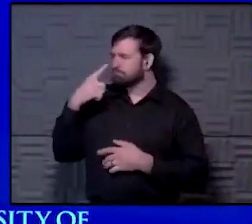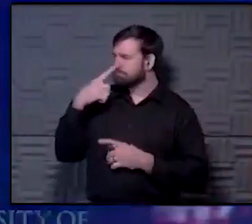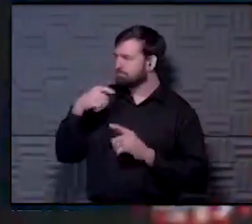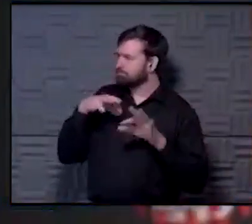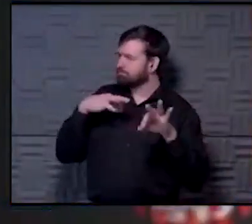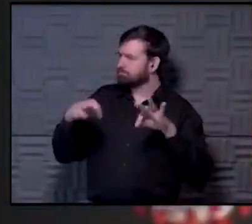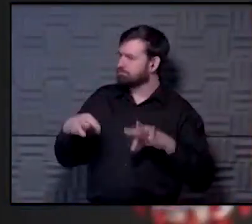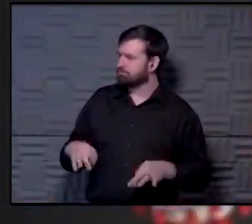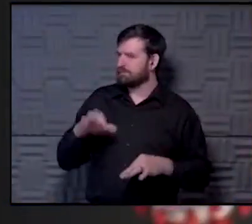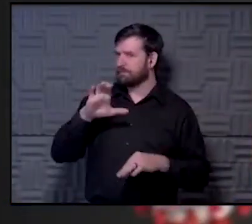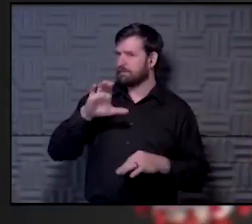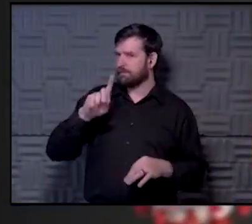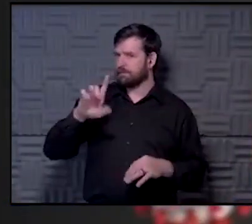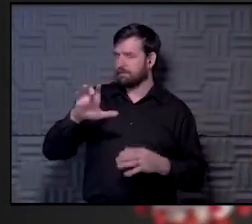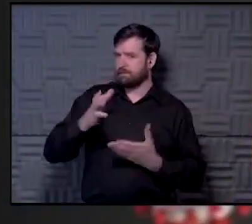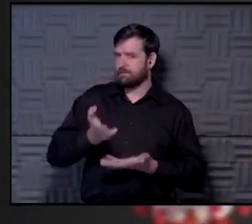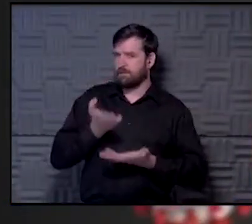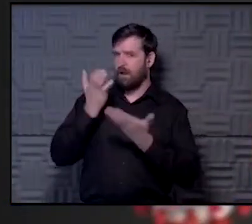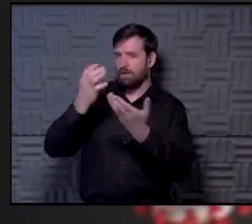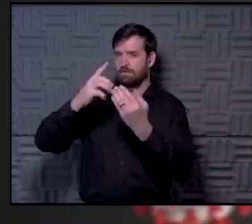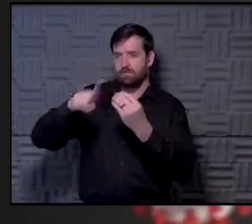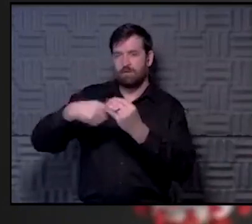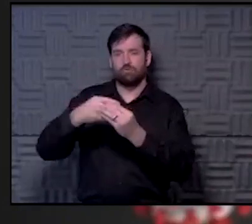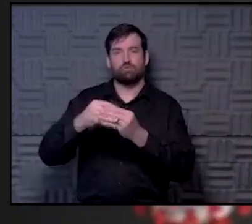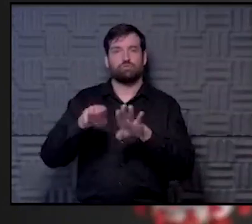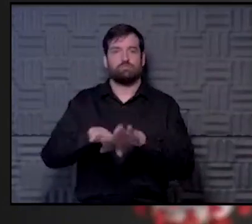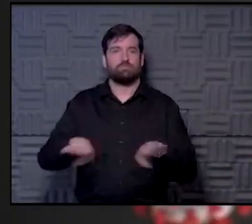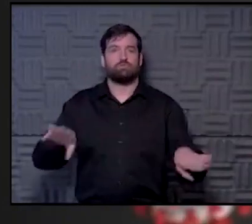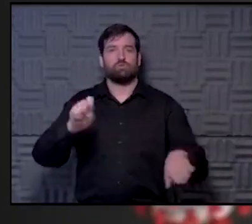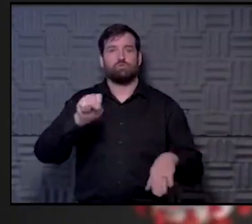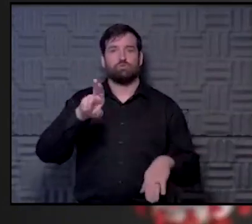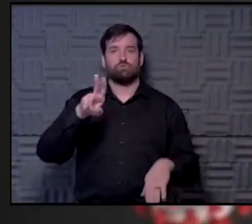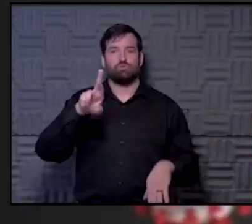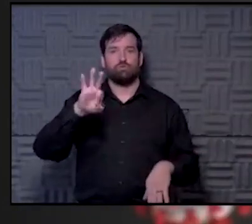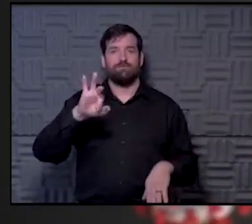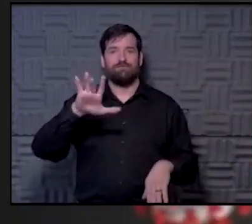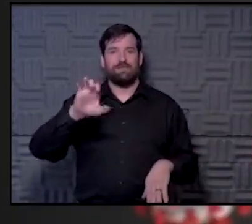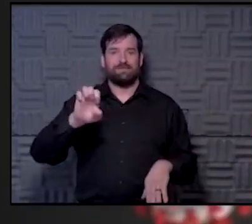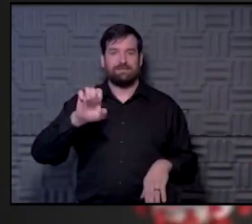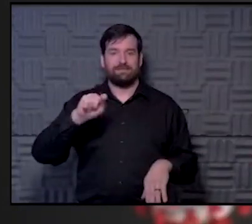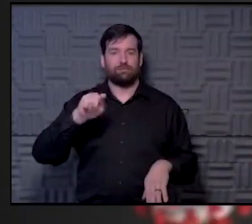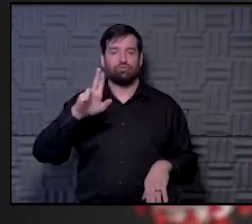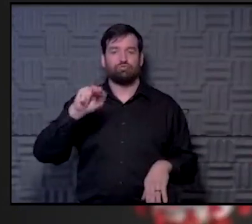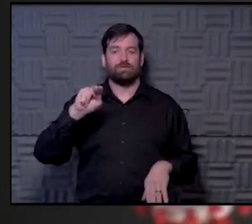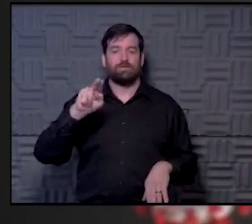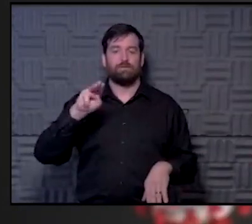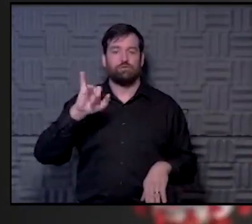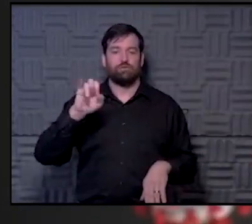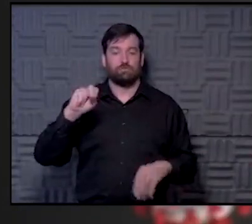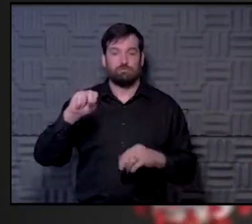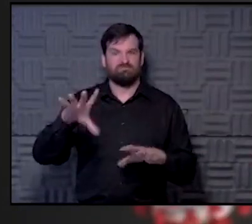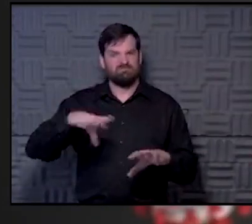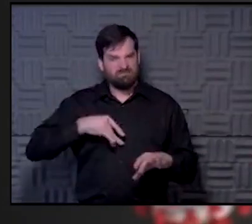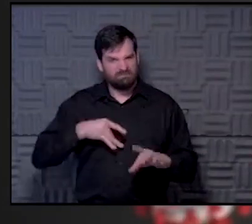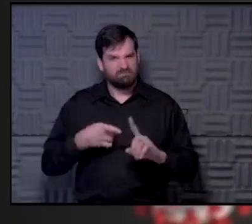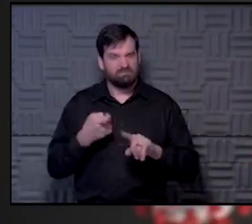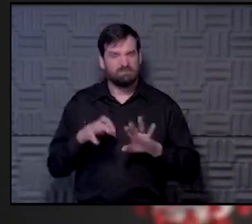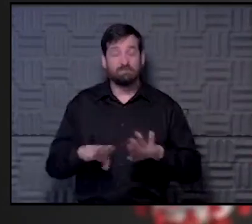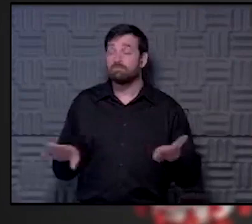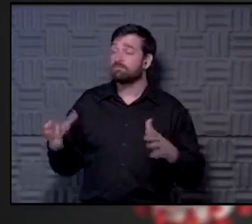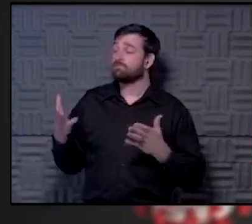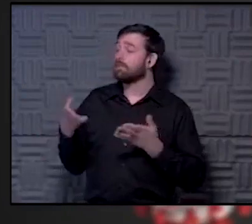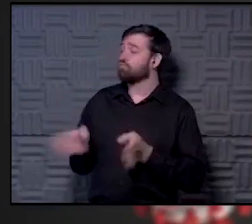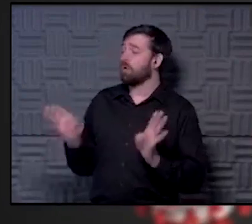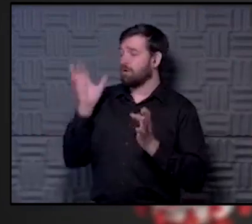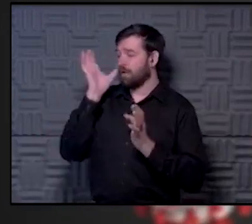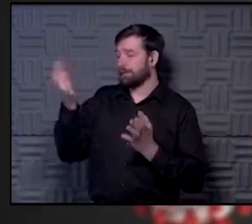on the CDC guidance regarding surface transmission? Dana? Yeah, I mean, it's just the broad concept